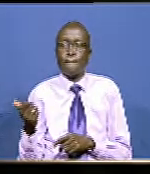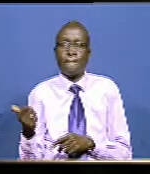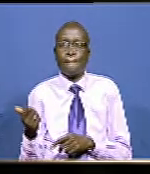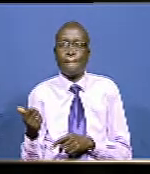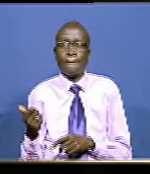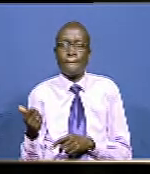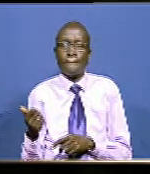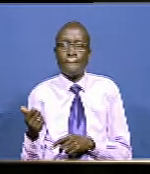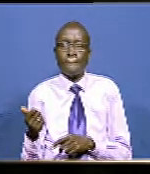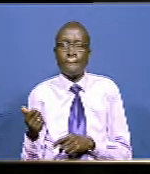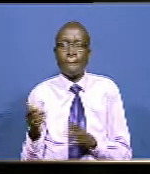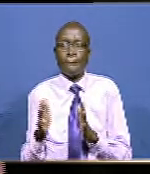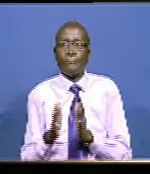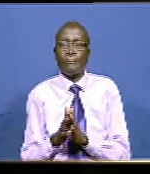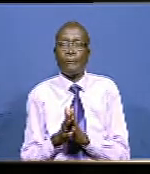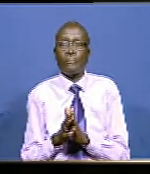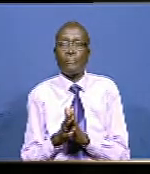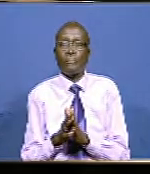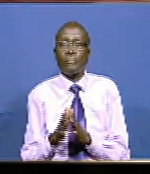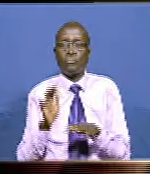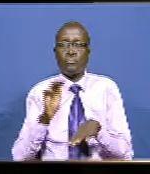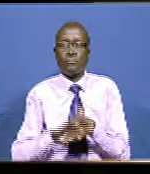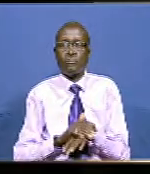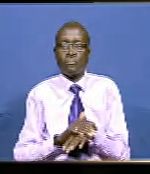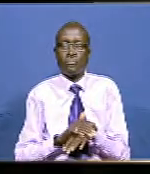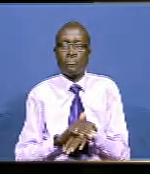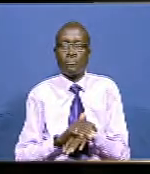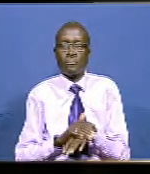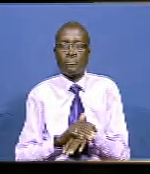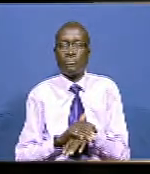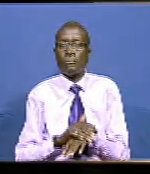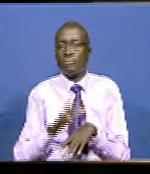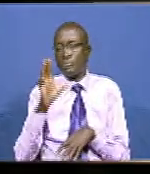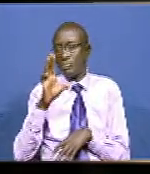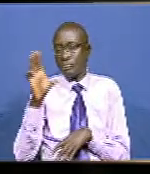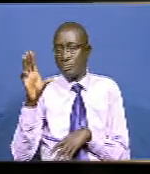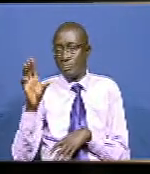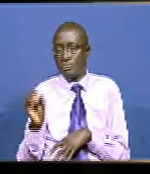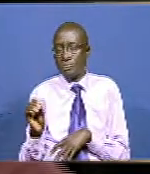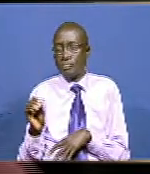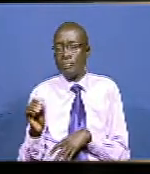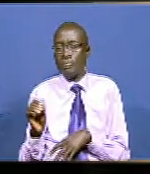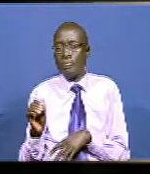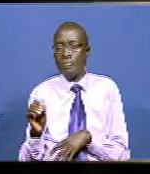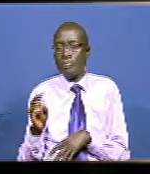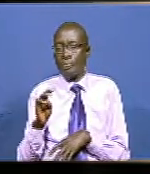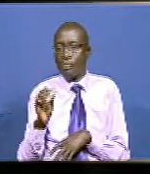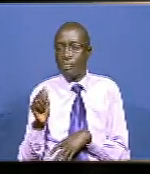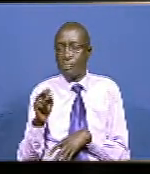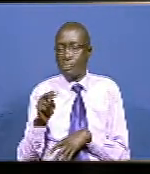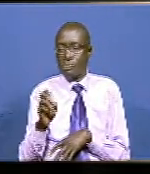Yes. And we have good platforms. We have Slam Africa. Yes, we have Maneno festivals have